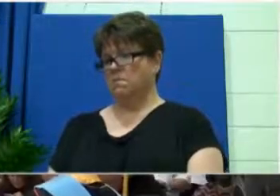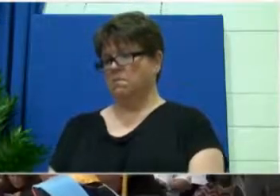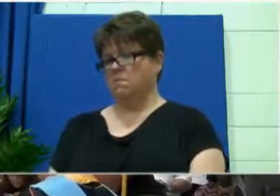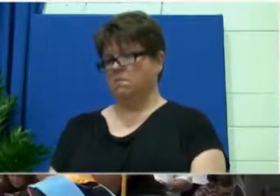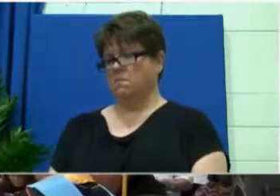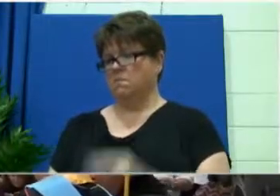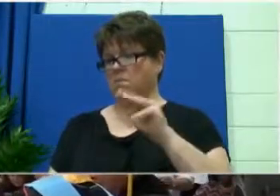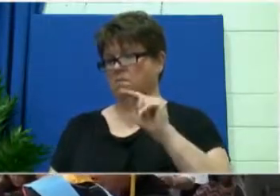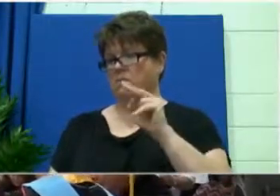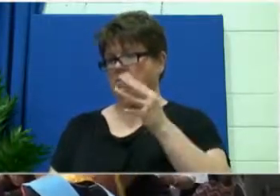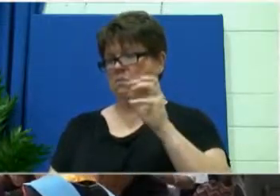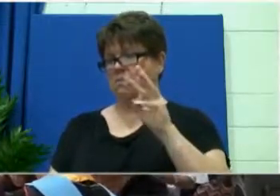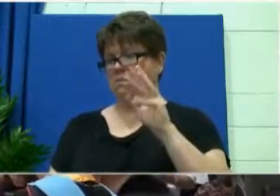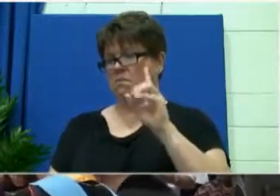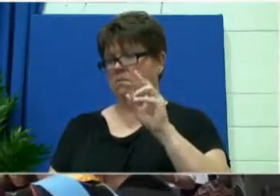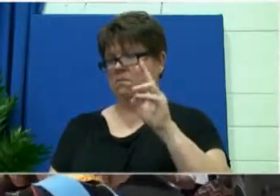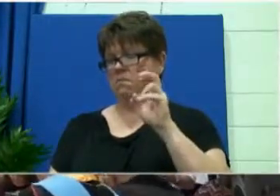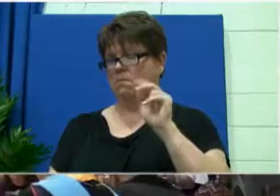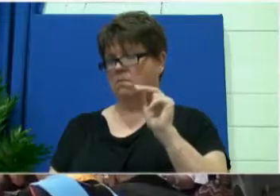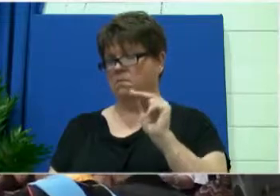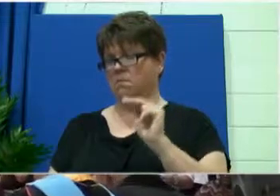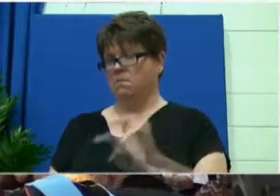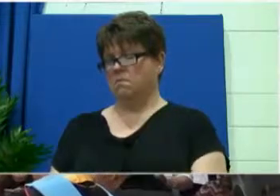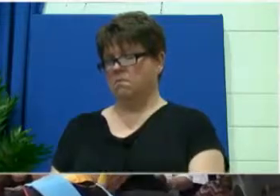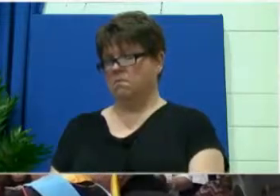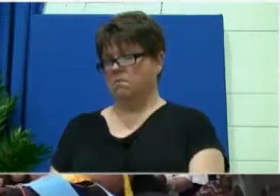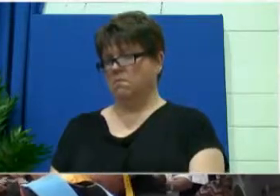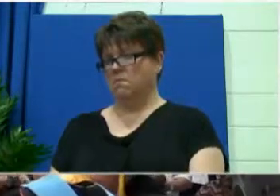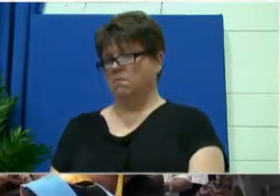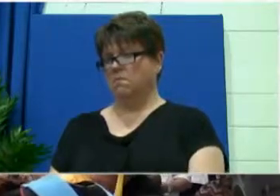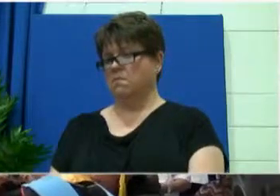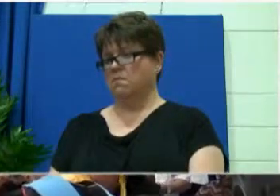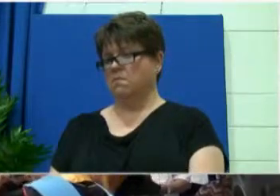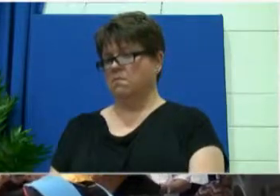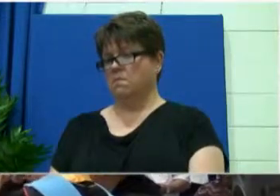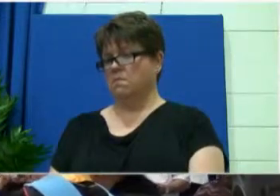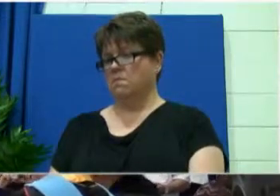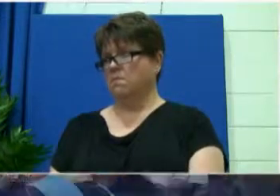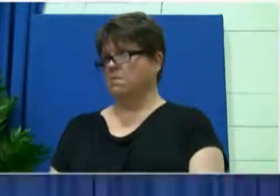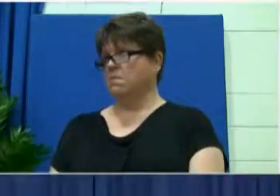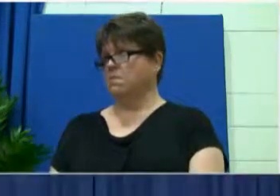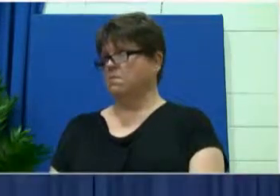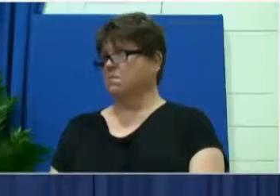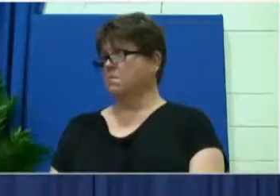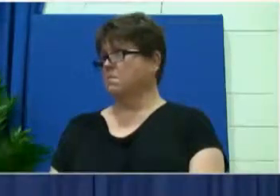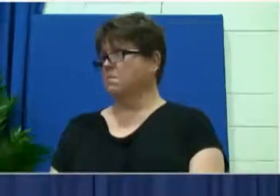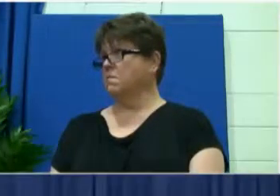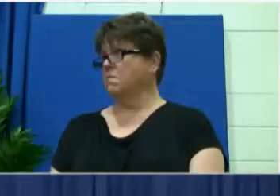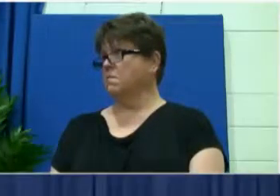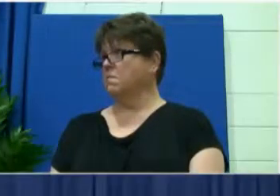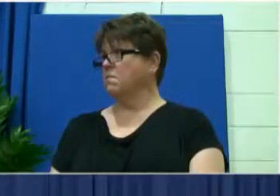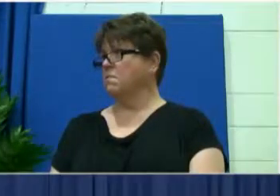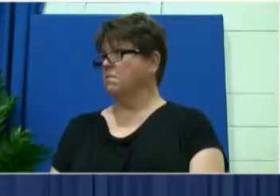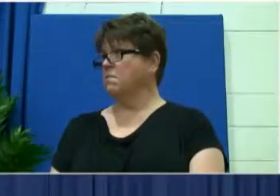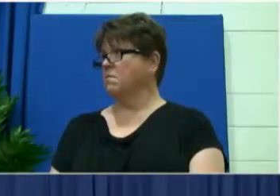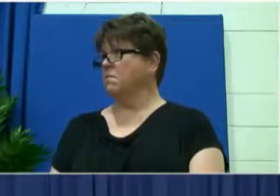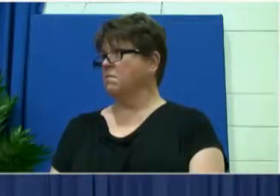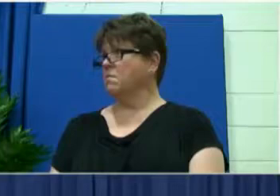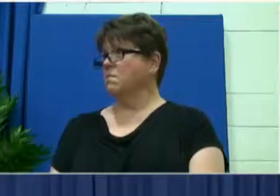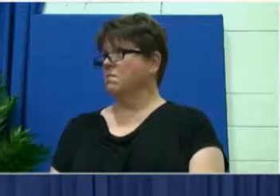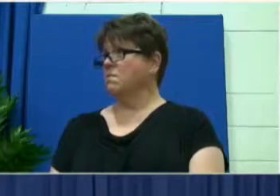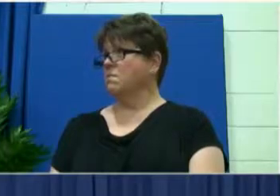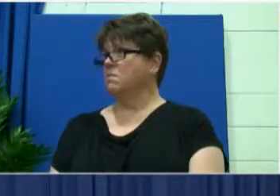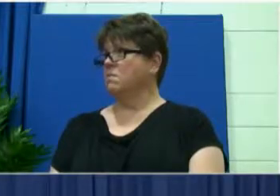Matthew C. Dornan, cum laude, Phi Theta Kappa, and a veteran, Associate in Applied Science in the Automotive Technology